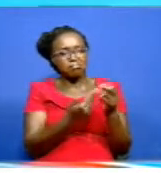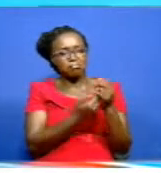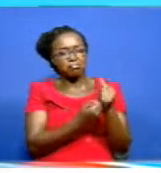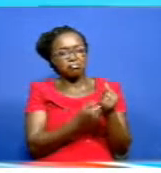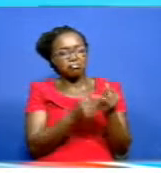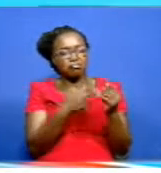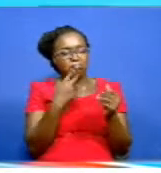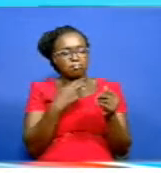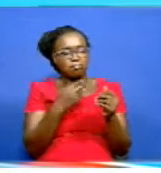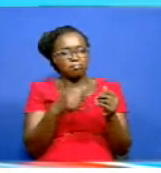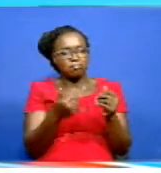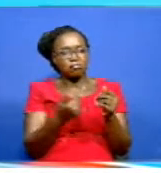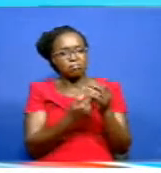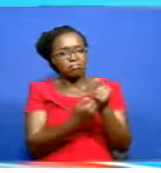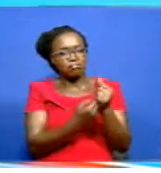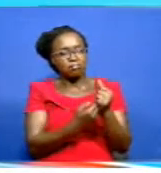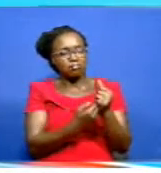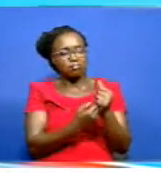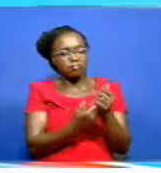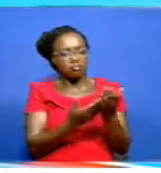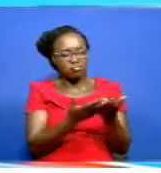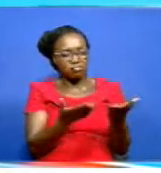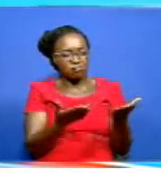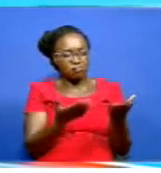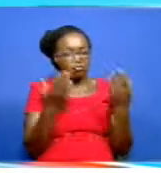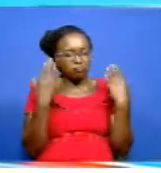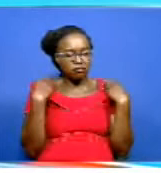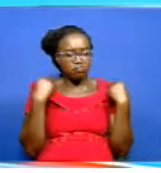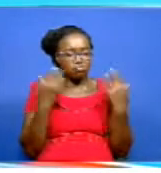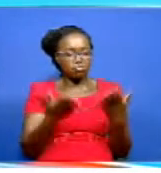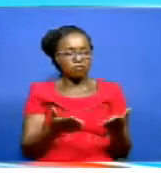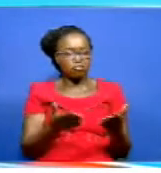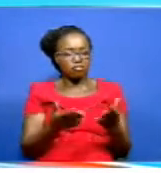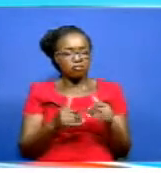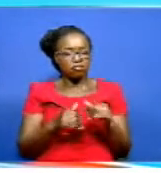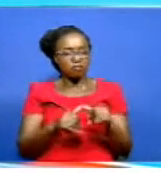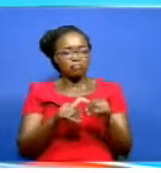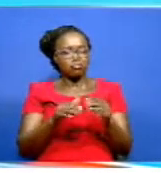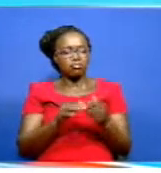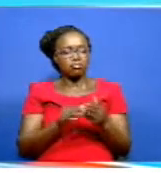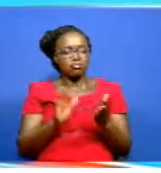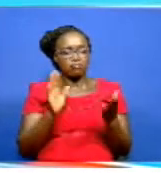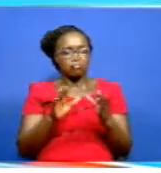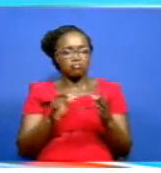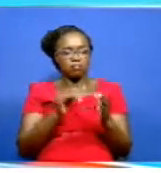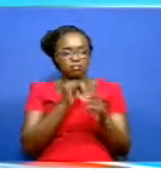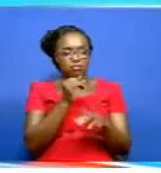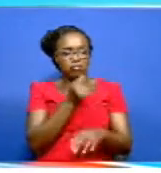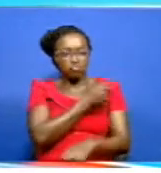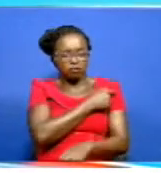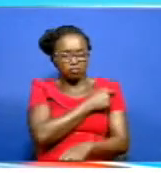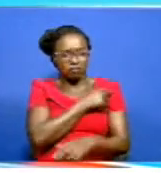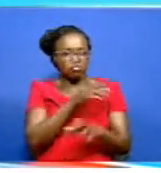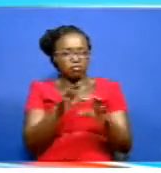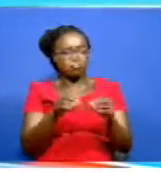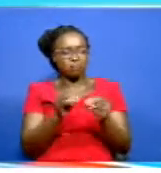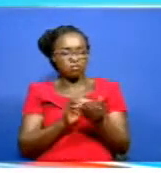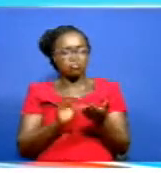other partners who are playing out in this game as we continue to receive more jabs and as we distribute